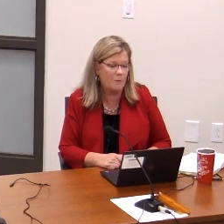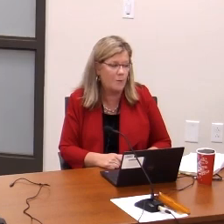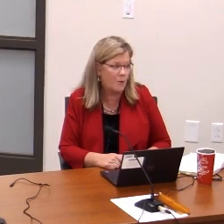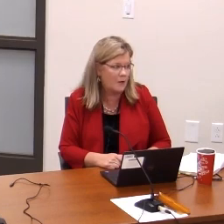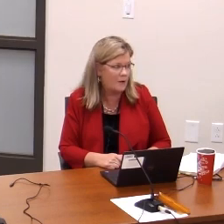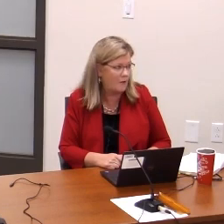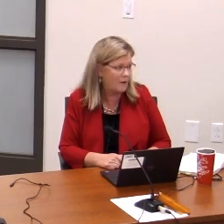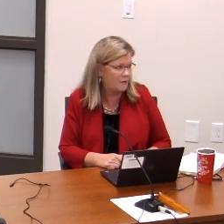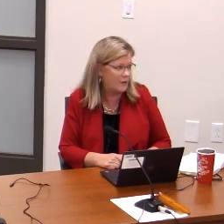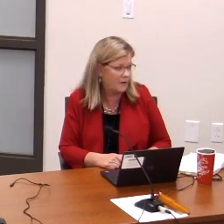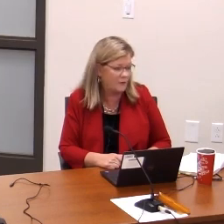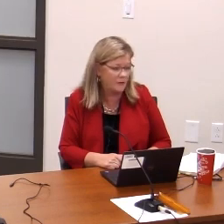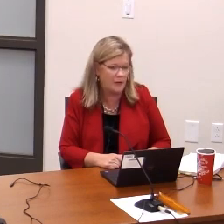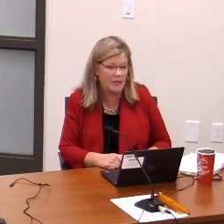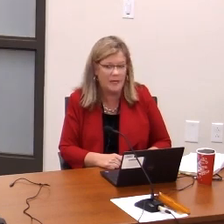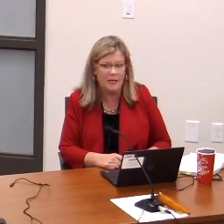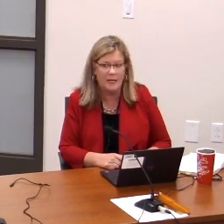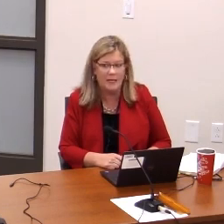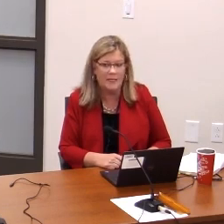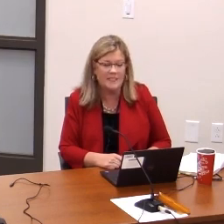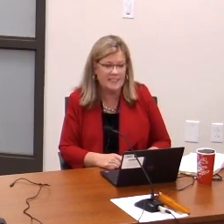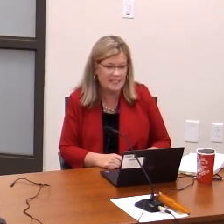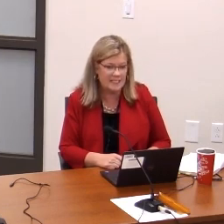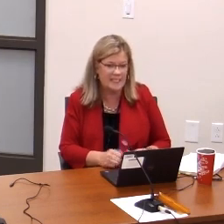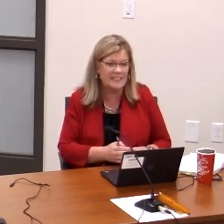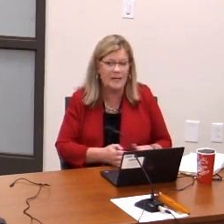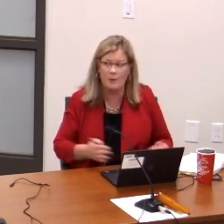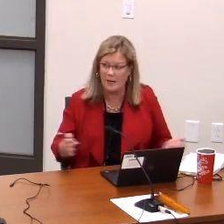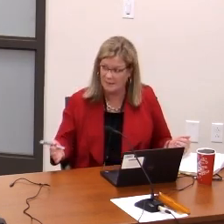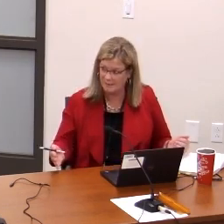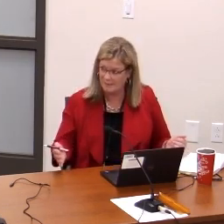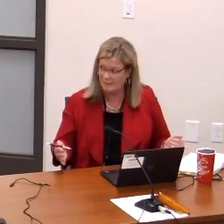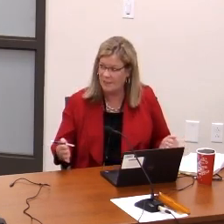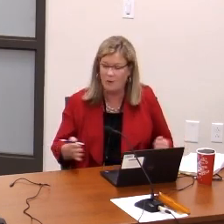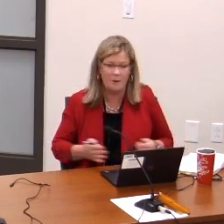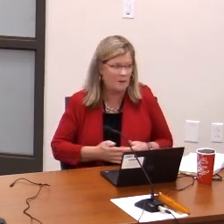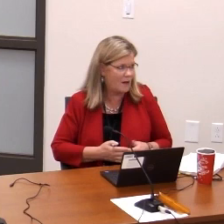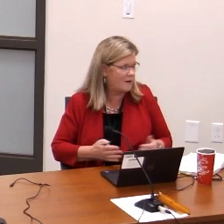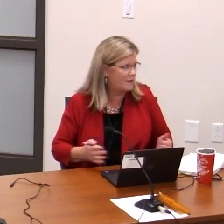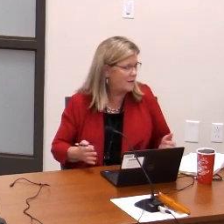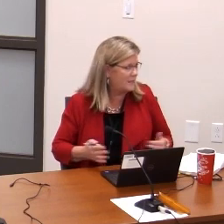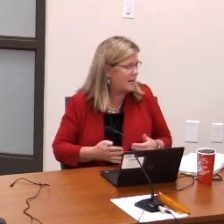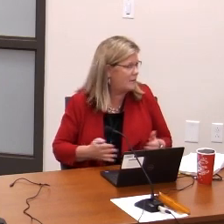for reporting credit recovery consistently